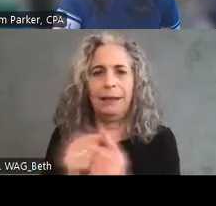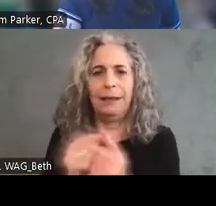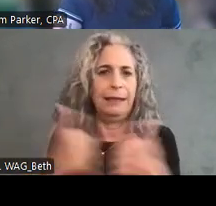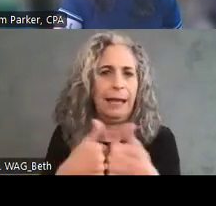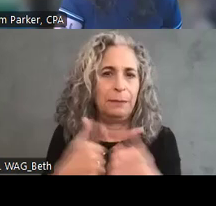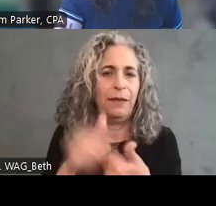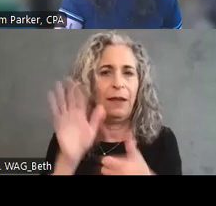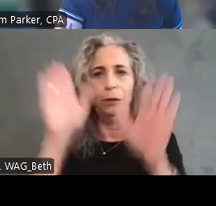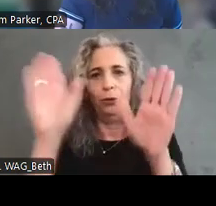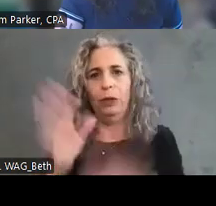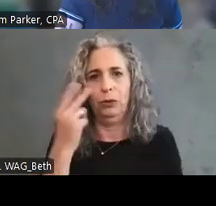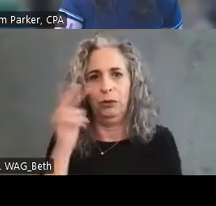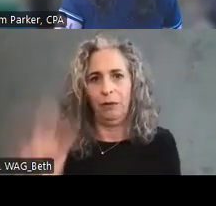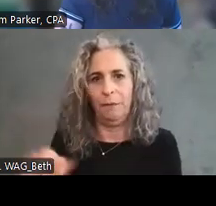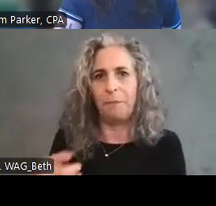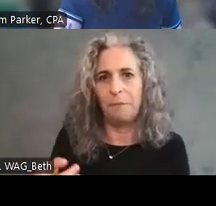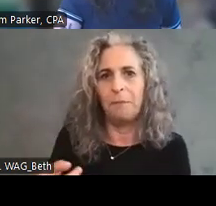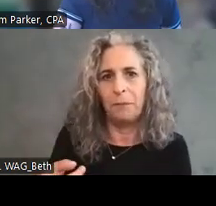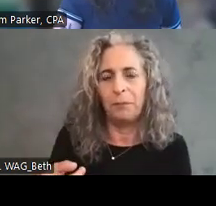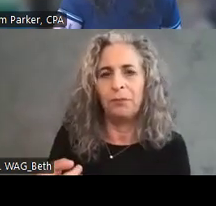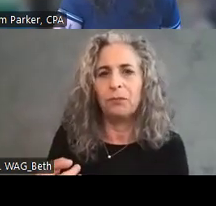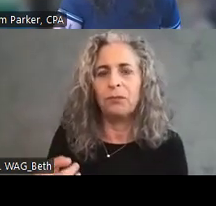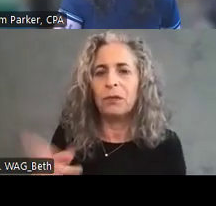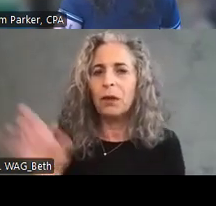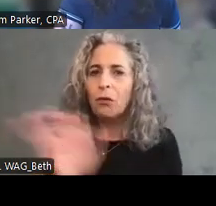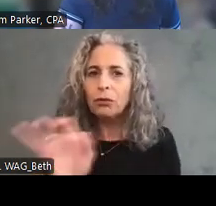have a look at. There's also